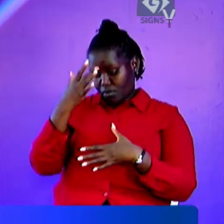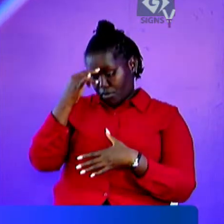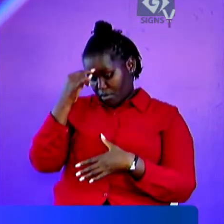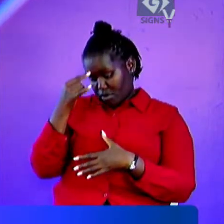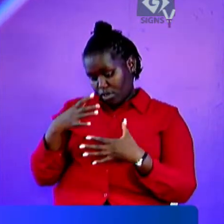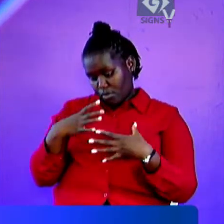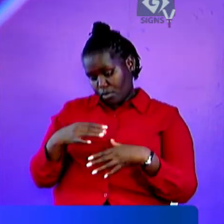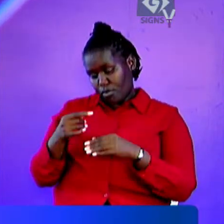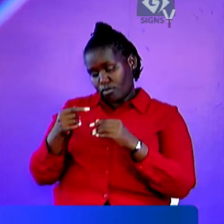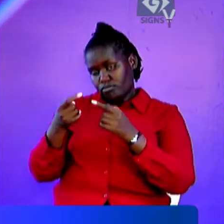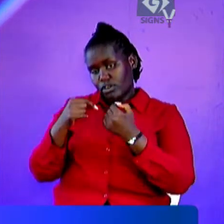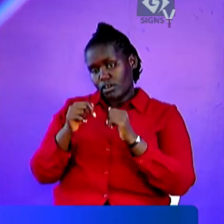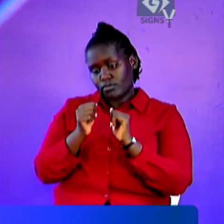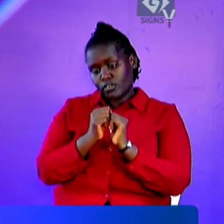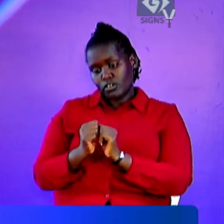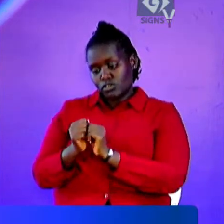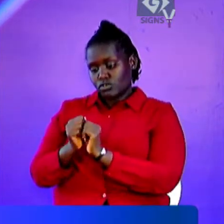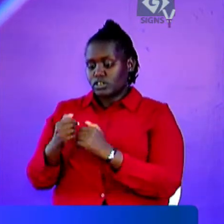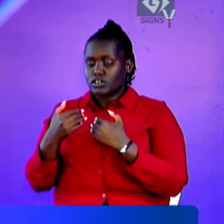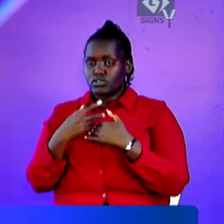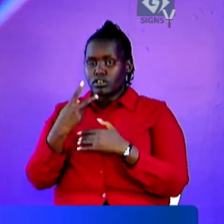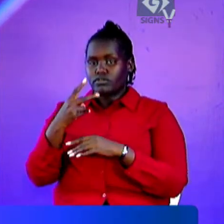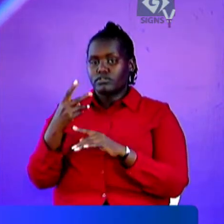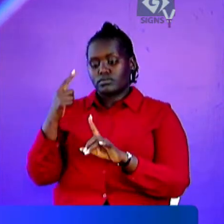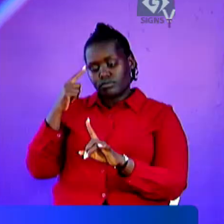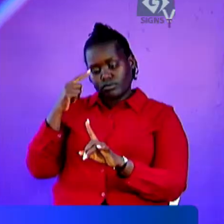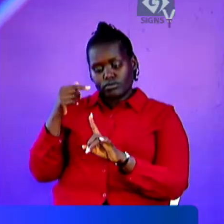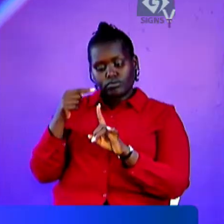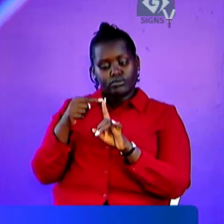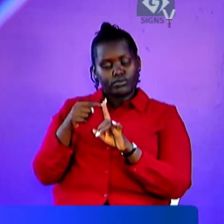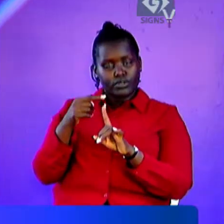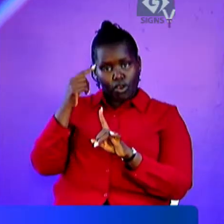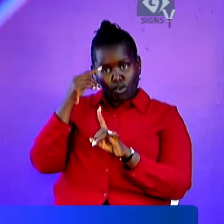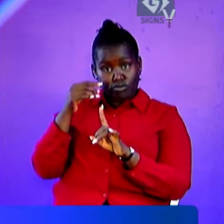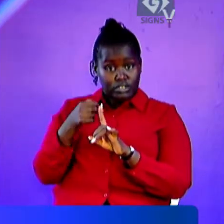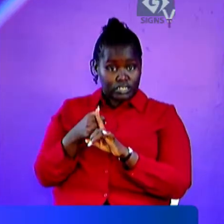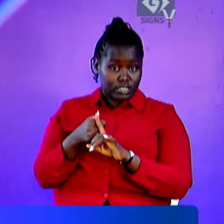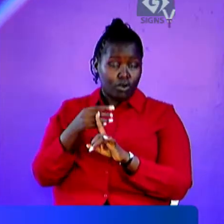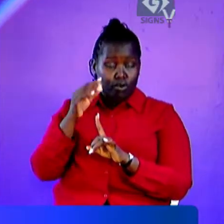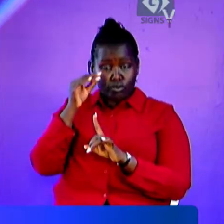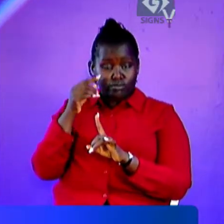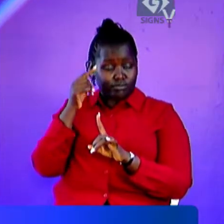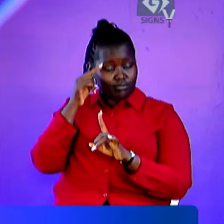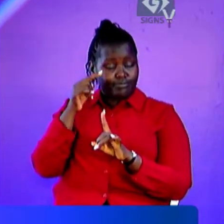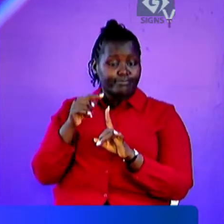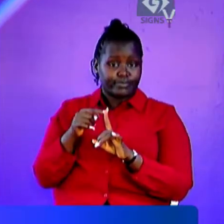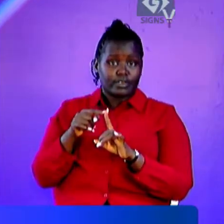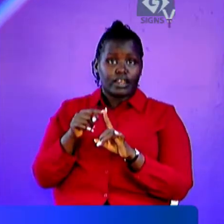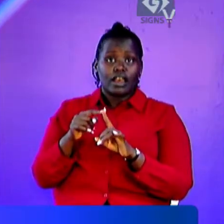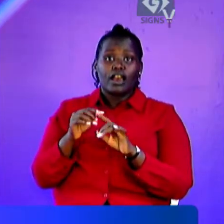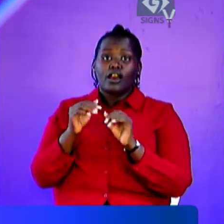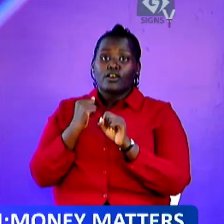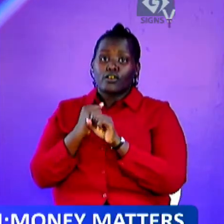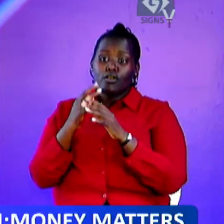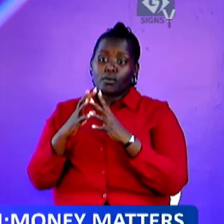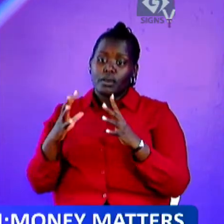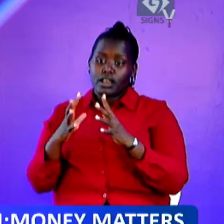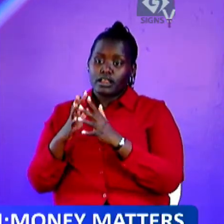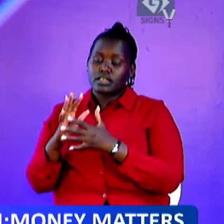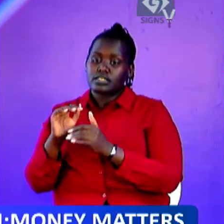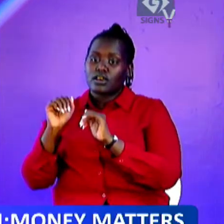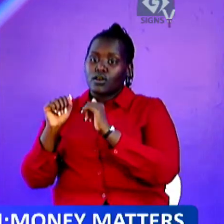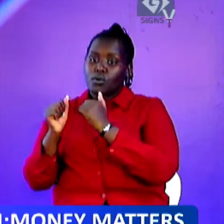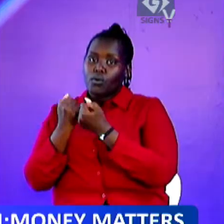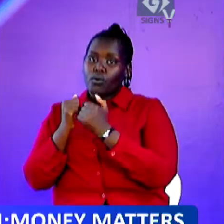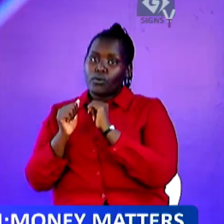to achieve essentially two objectives. One, they're able to do bigger things that they would not ordinarily be able to do by themselves. And of